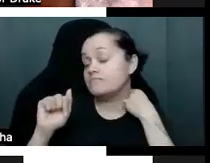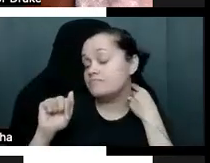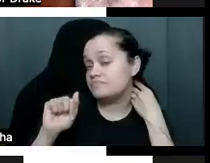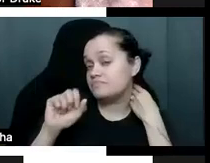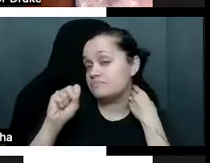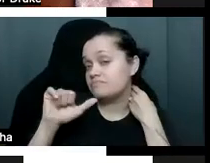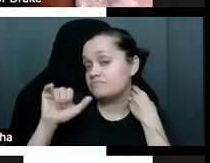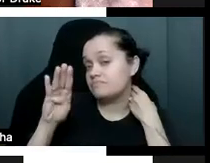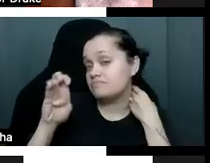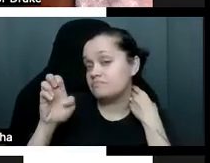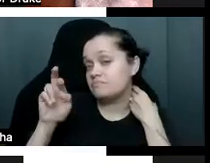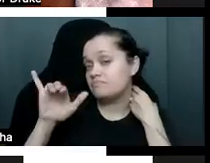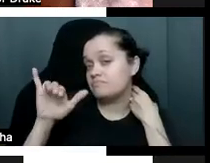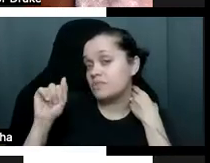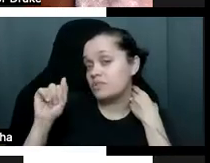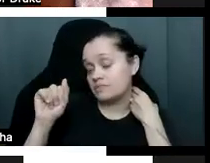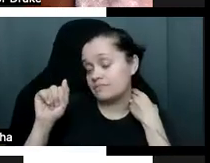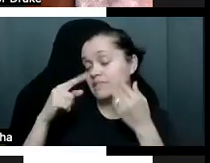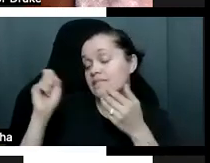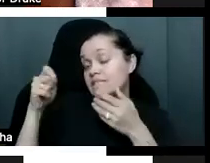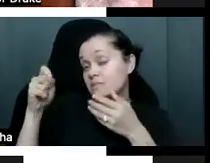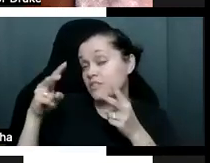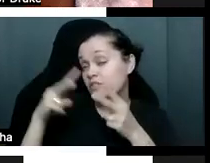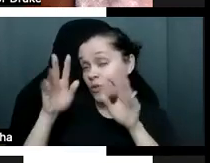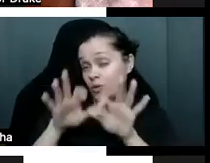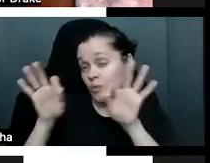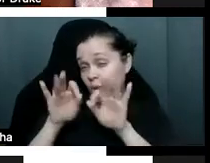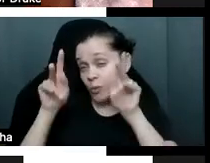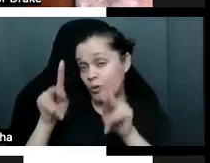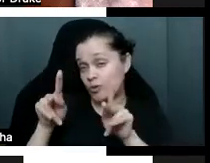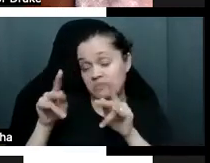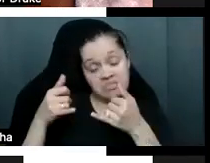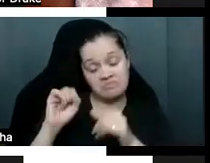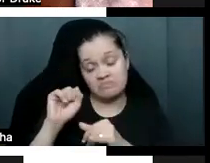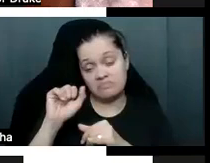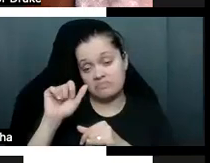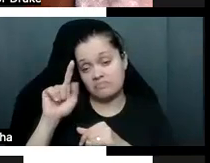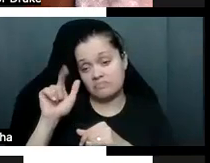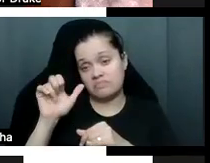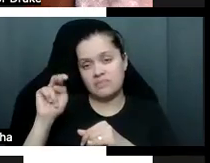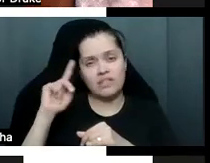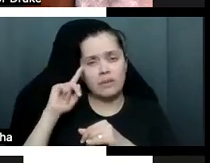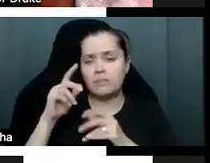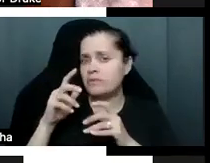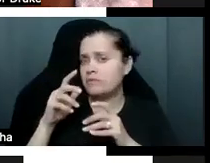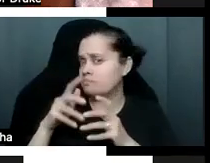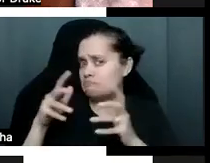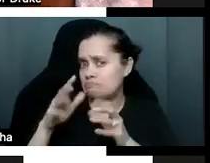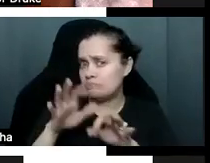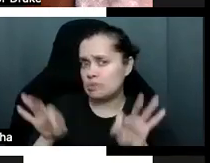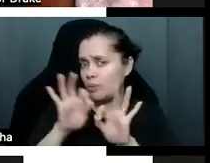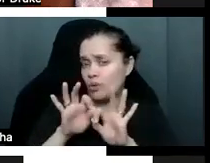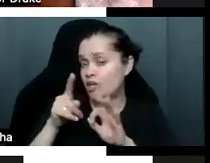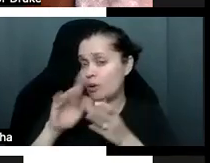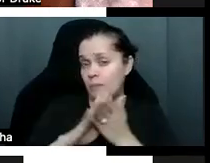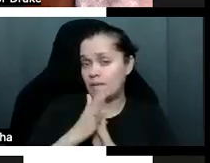Yeah. Sometimes you are a very important person, but Stalin thought maybe you were too important and you becoming a